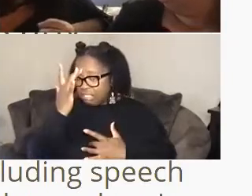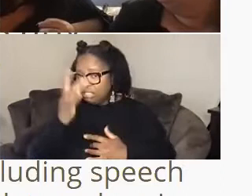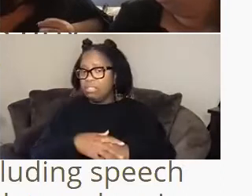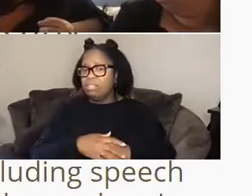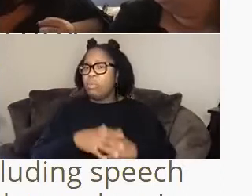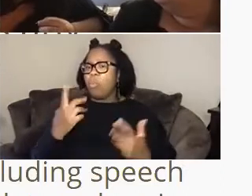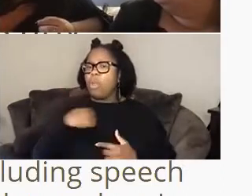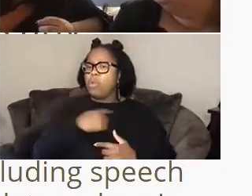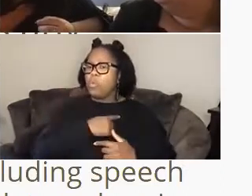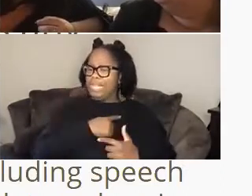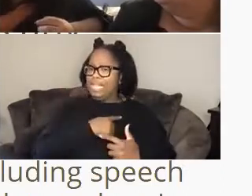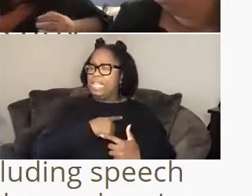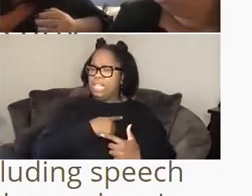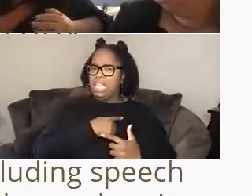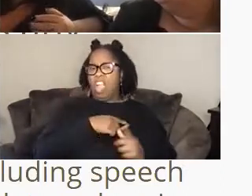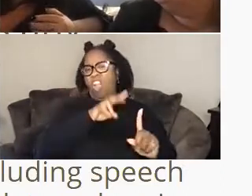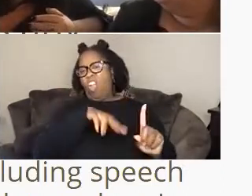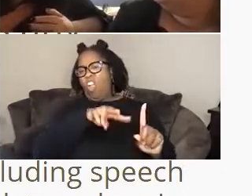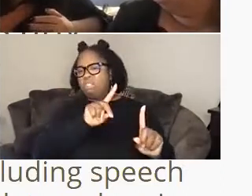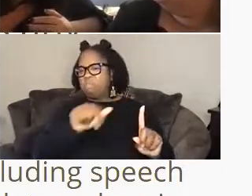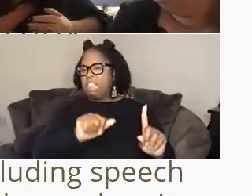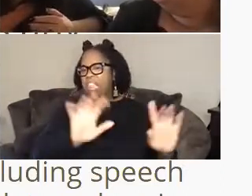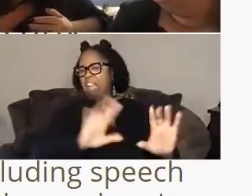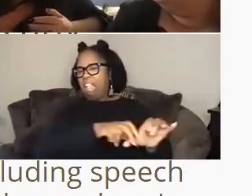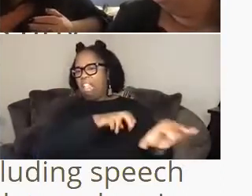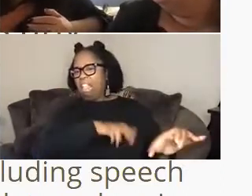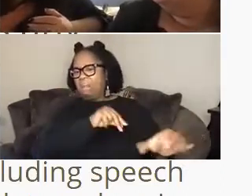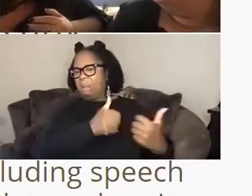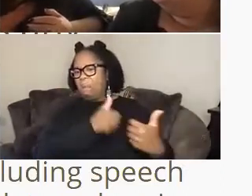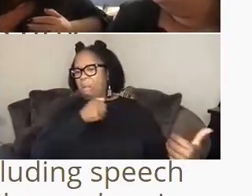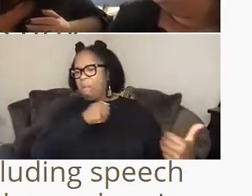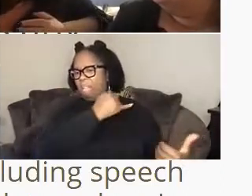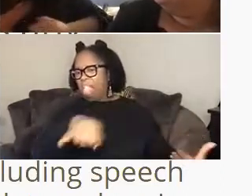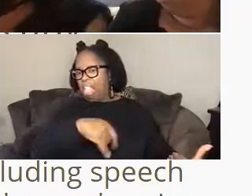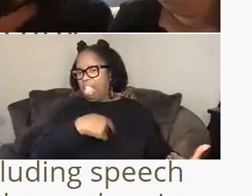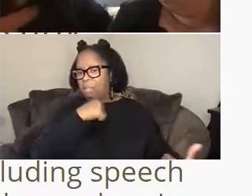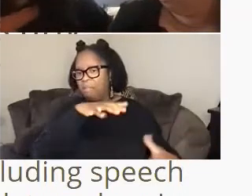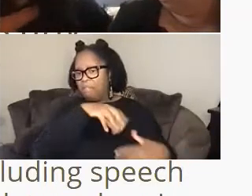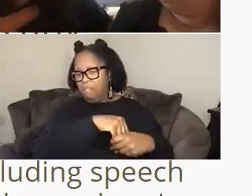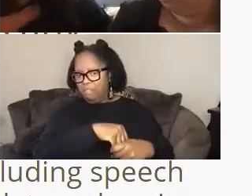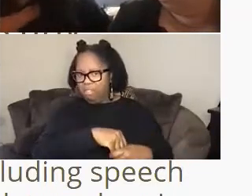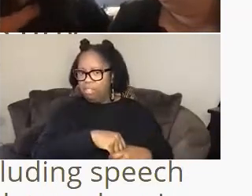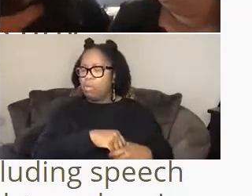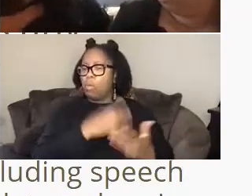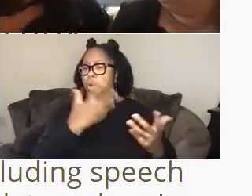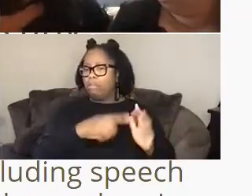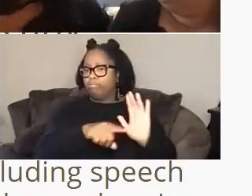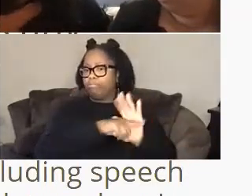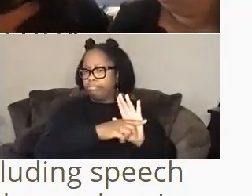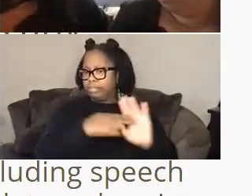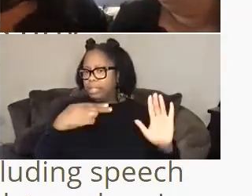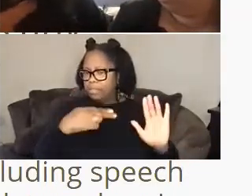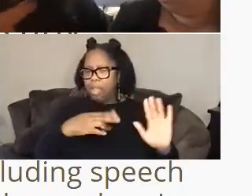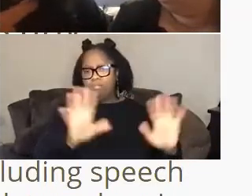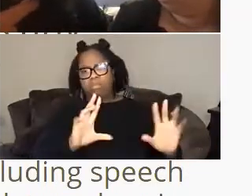carry against disability that might make us want to separate ourselves from the idea of being a person